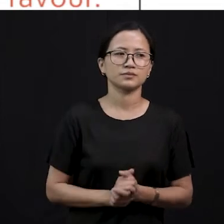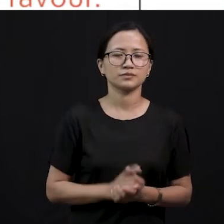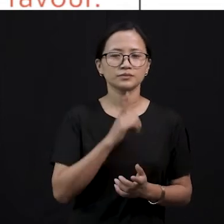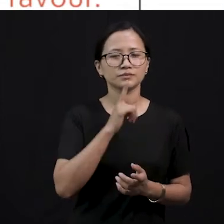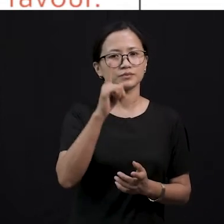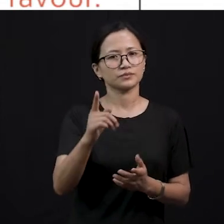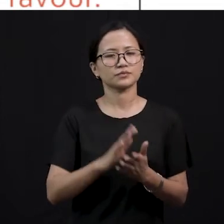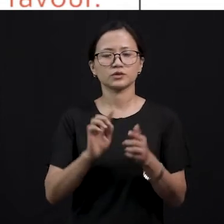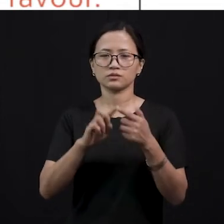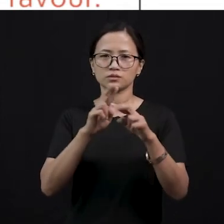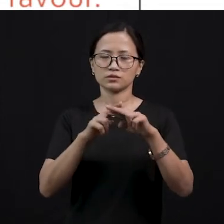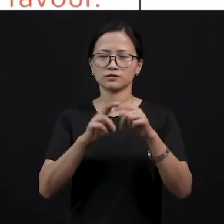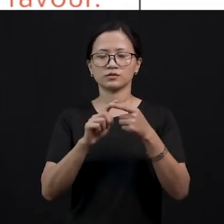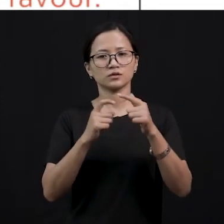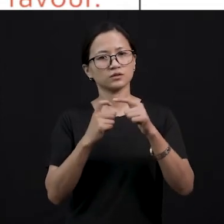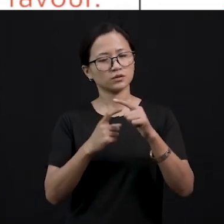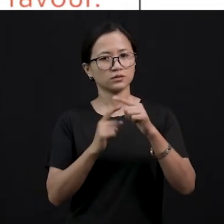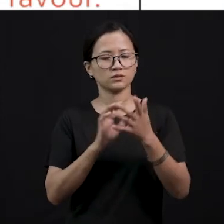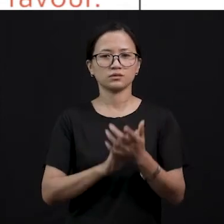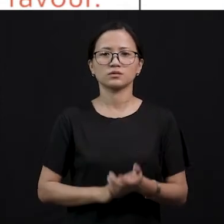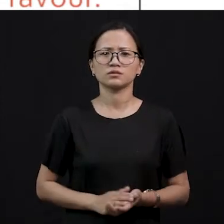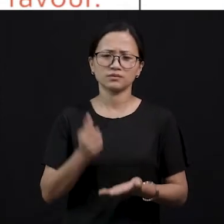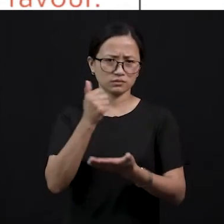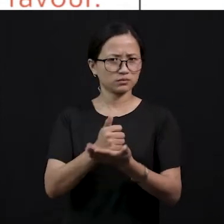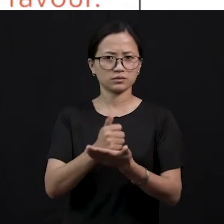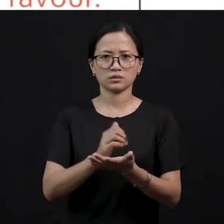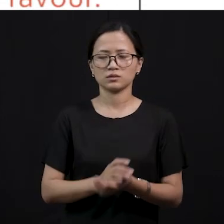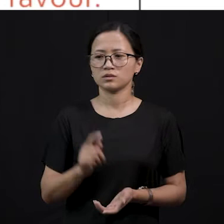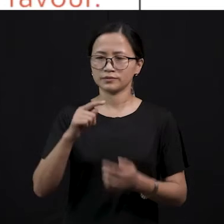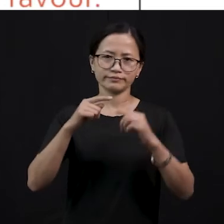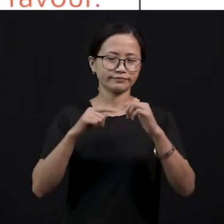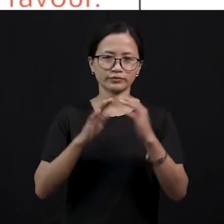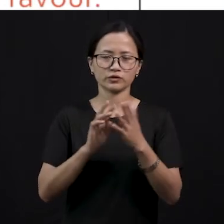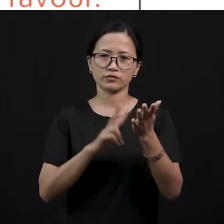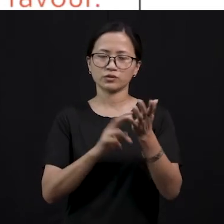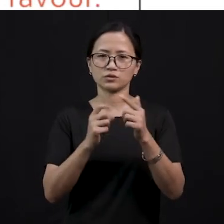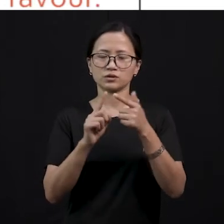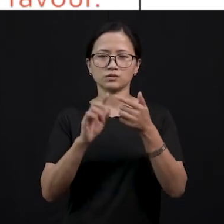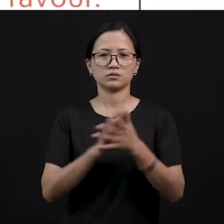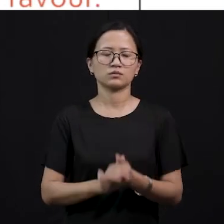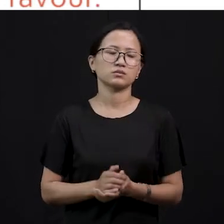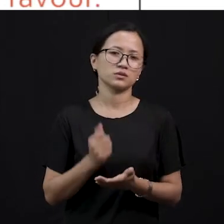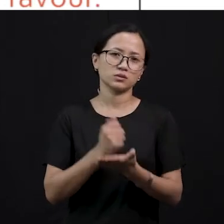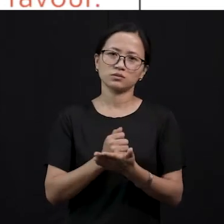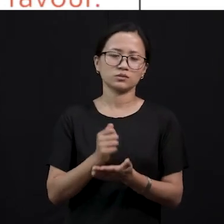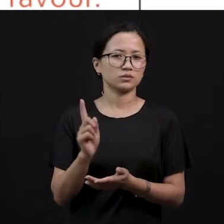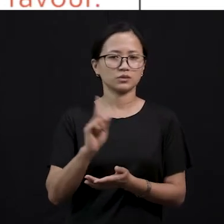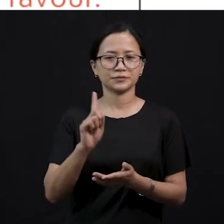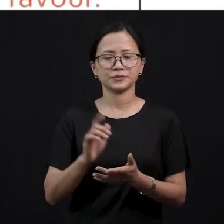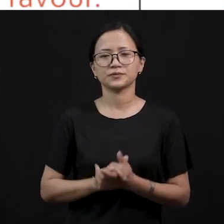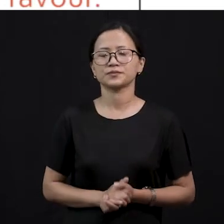Information affecting the democratic decision making. So if I decide that I'm not going to vote, that is something I should never do. That is something